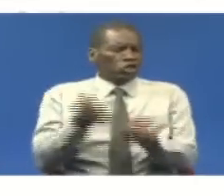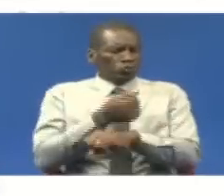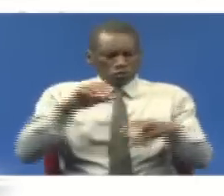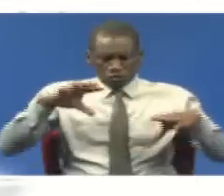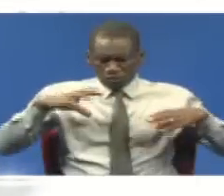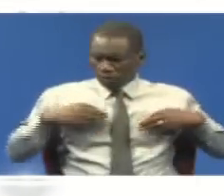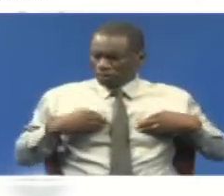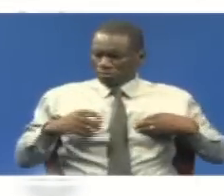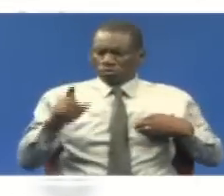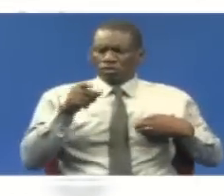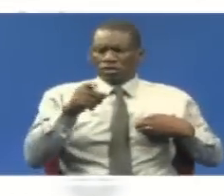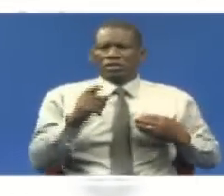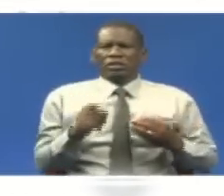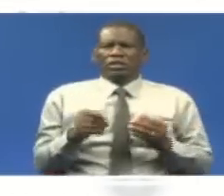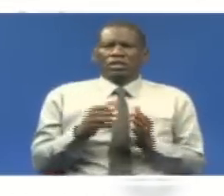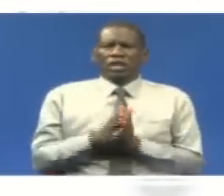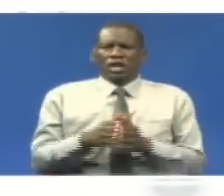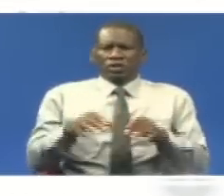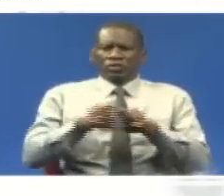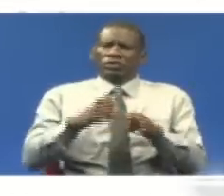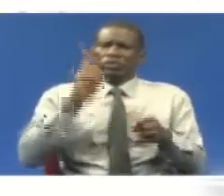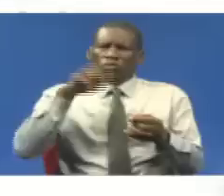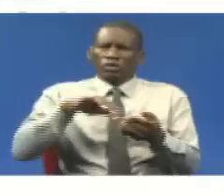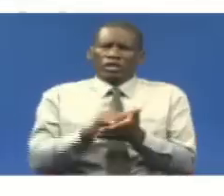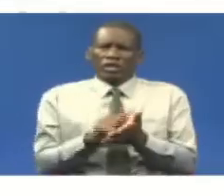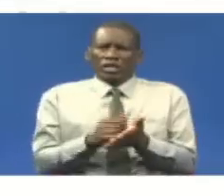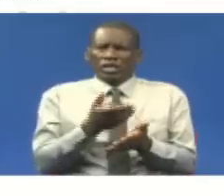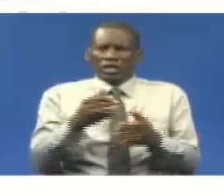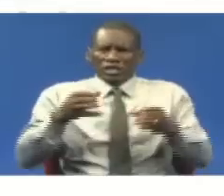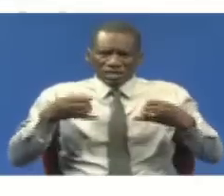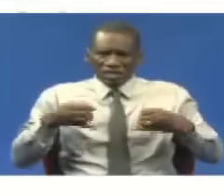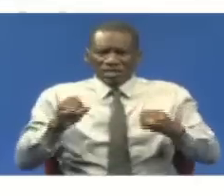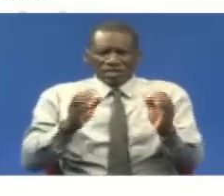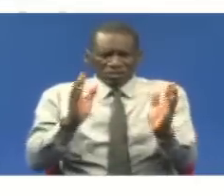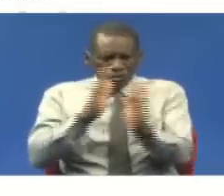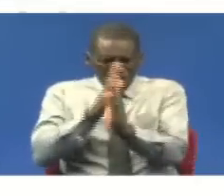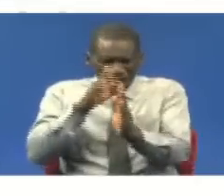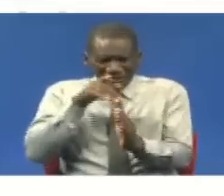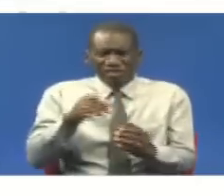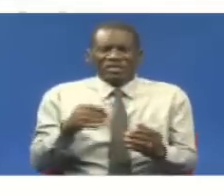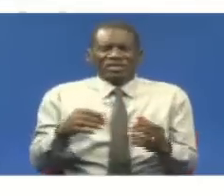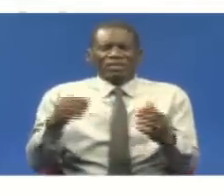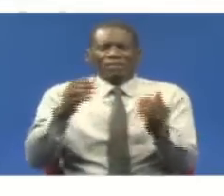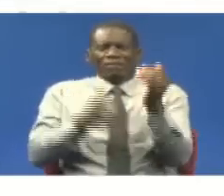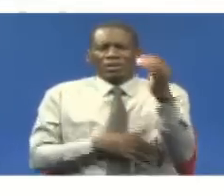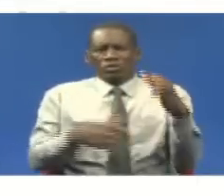unacceptable, and further alleges that there were attempts to cover up the disgrace.